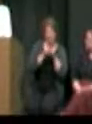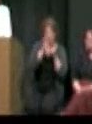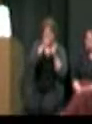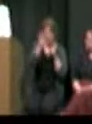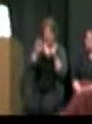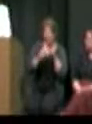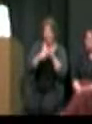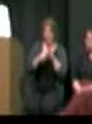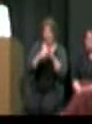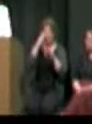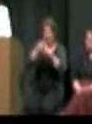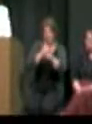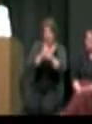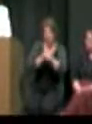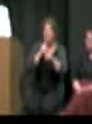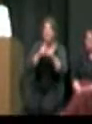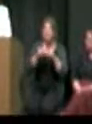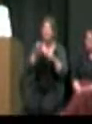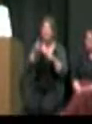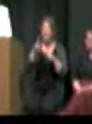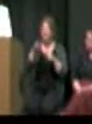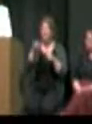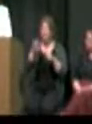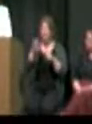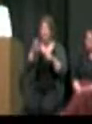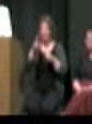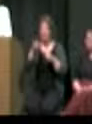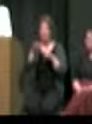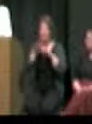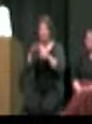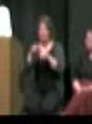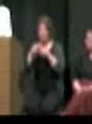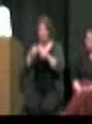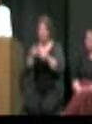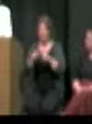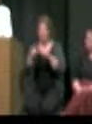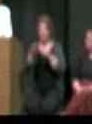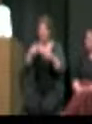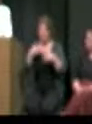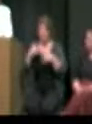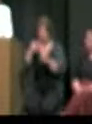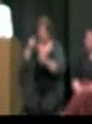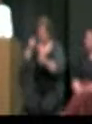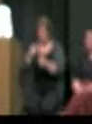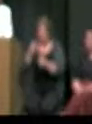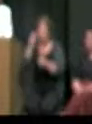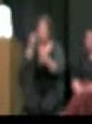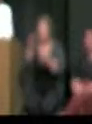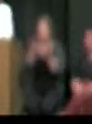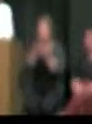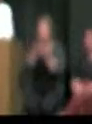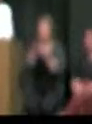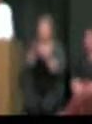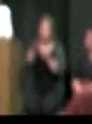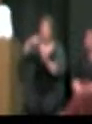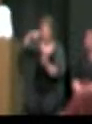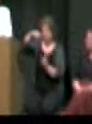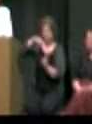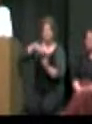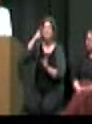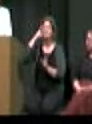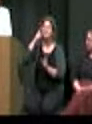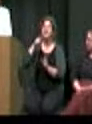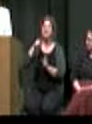So this is on the border of the Cuyahoga River area of concern. And why this matters is because in